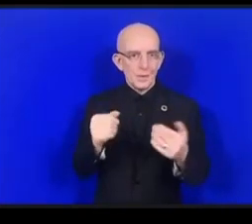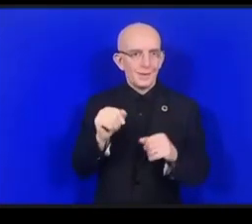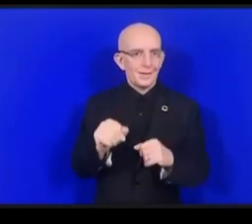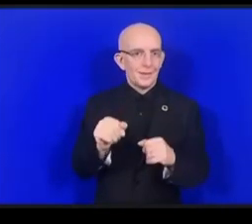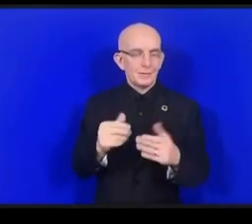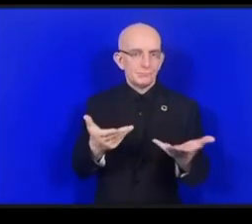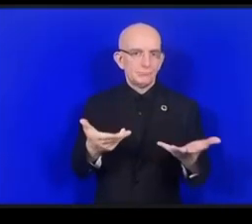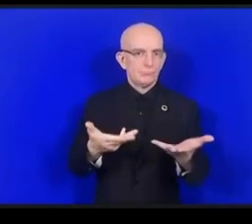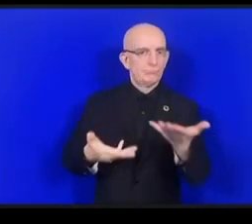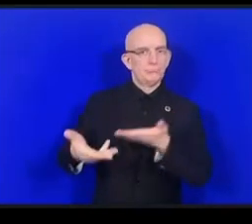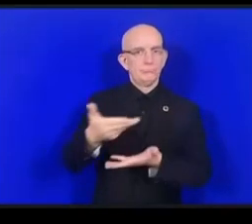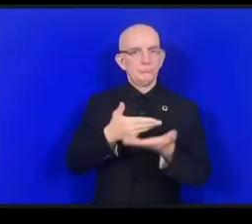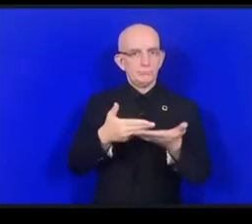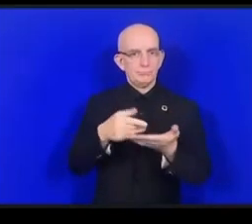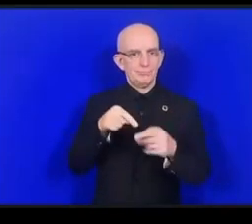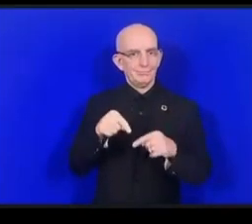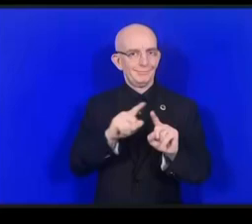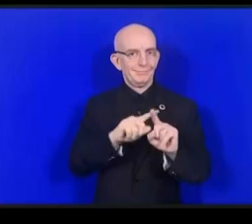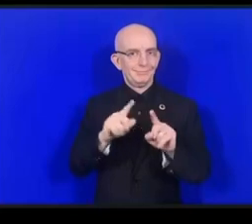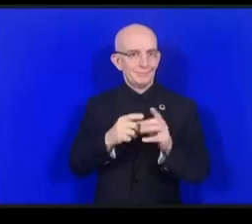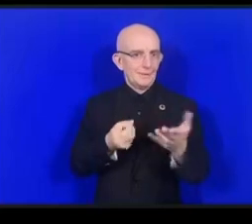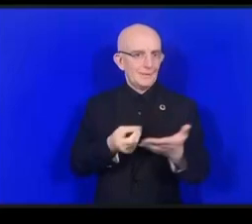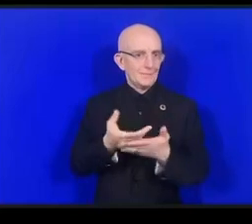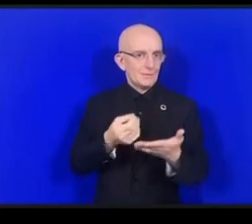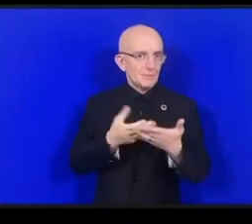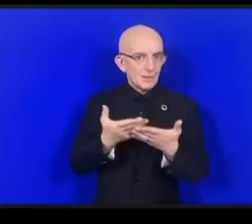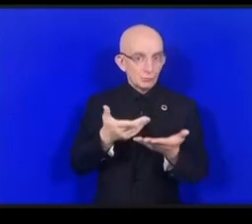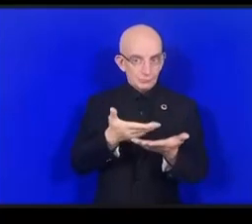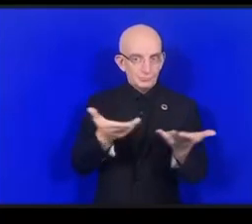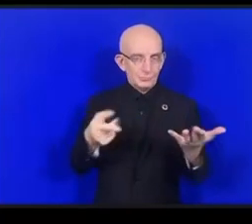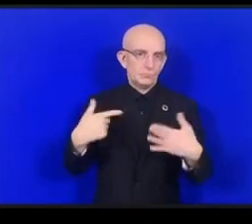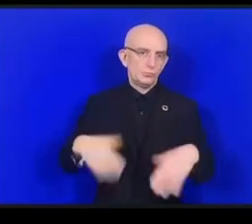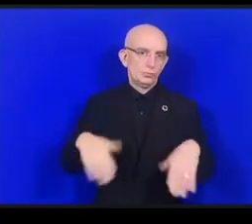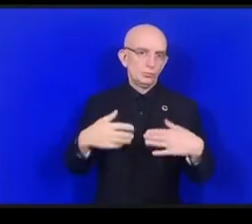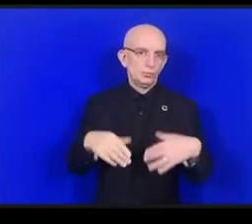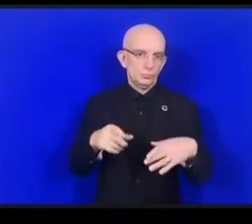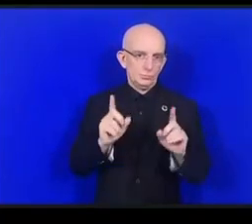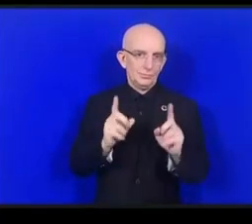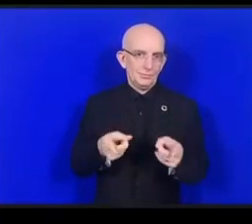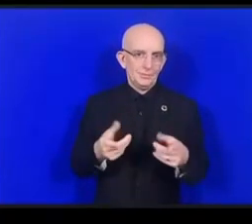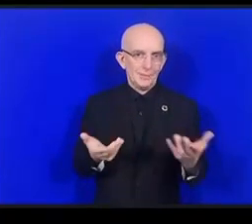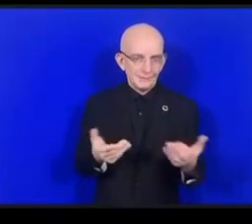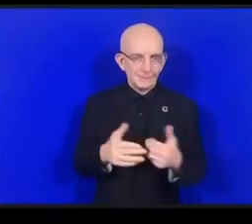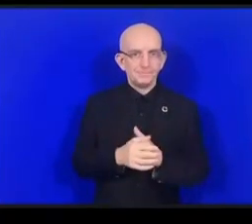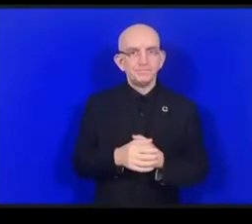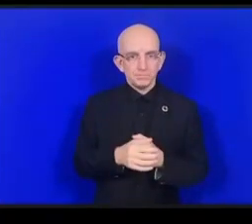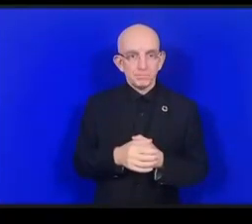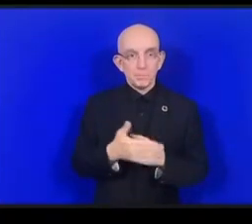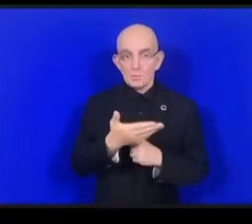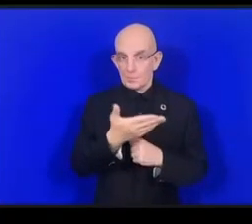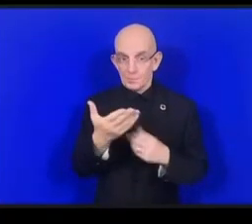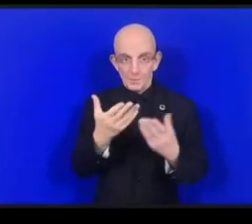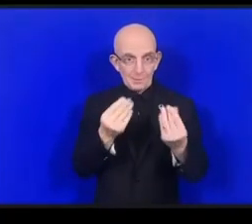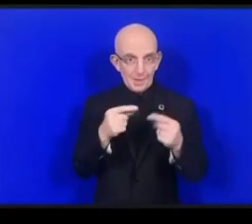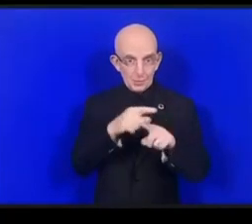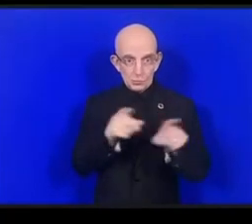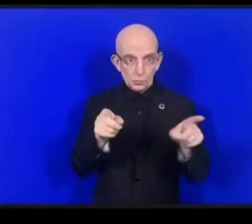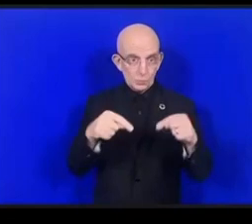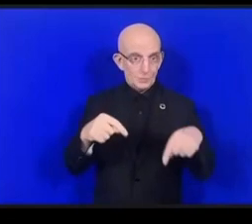issues around access to the internet and devices, but it's what flows through these devices that is really critically